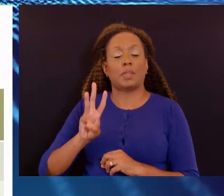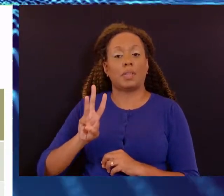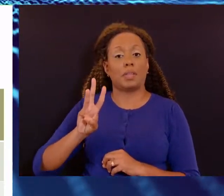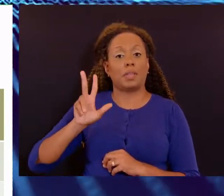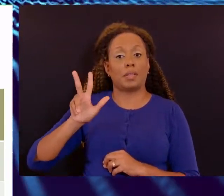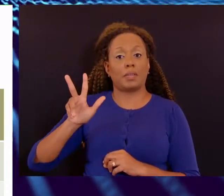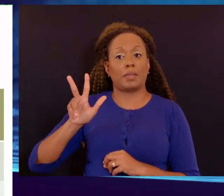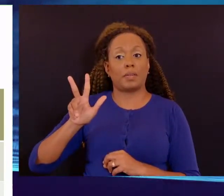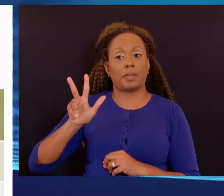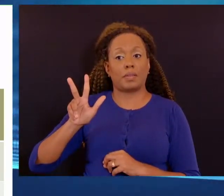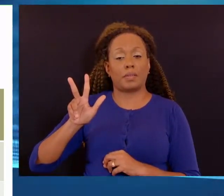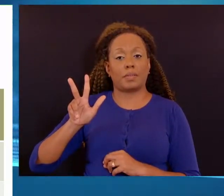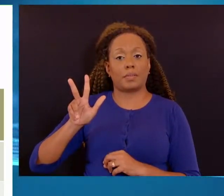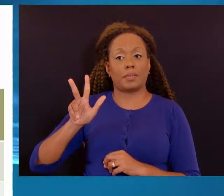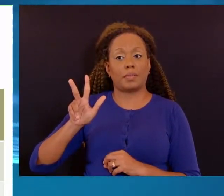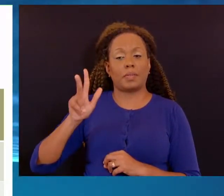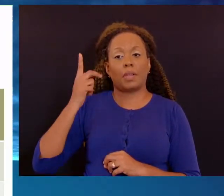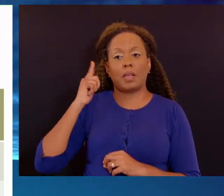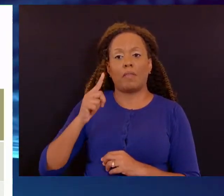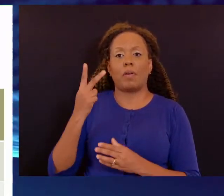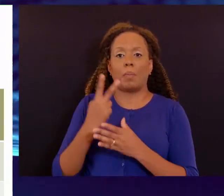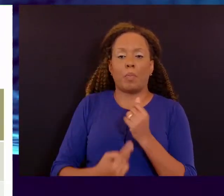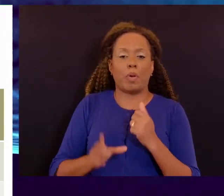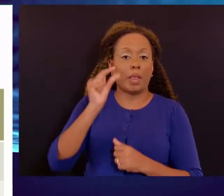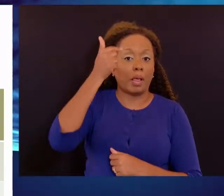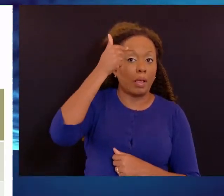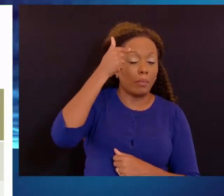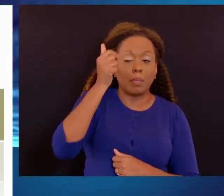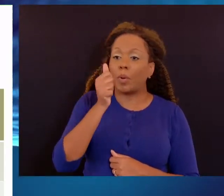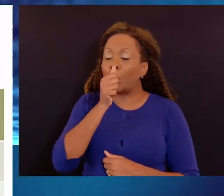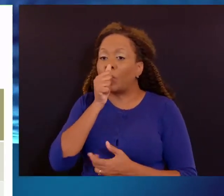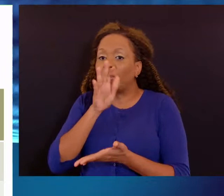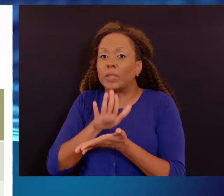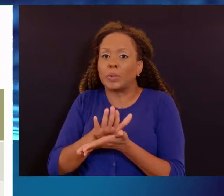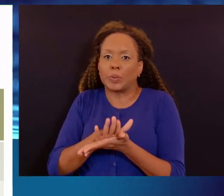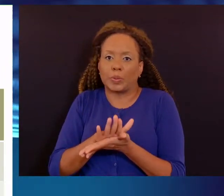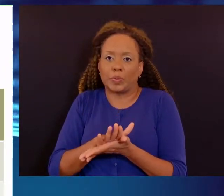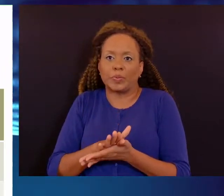score of 63 for both public and private schools.